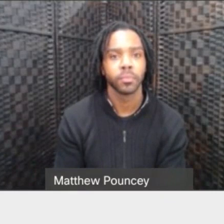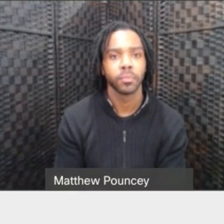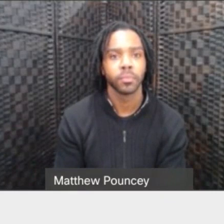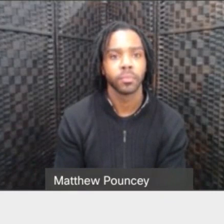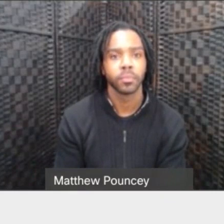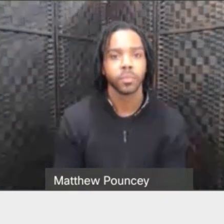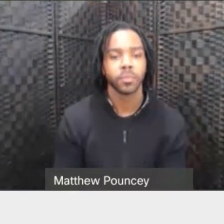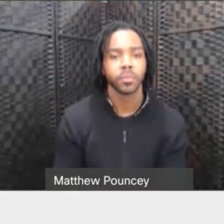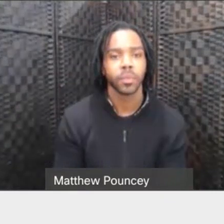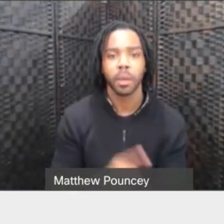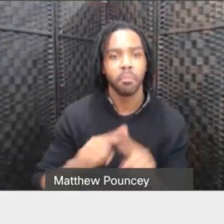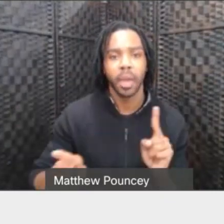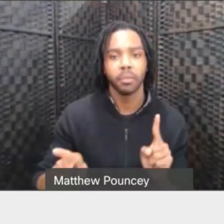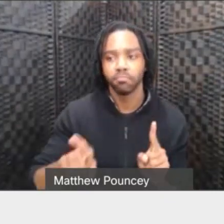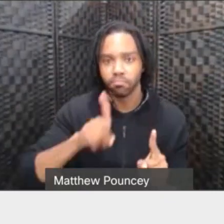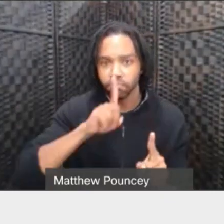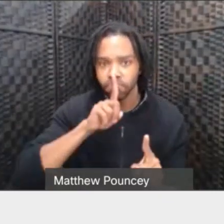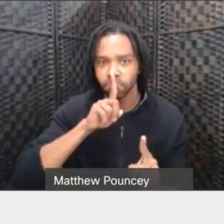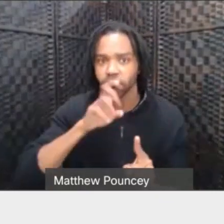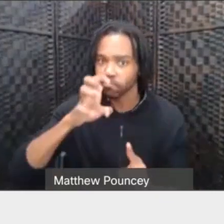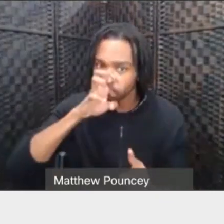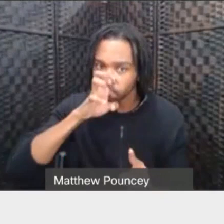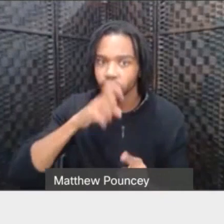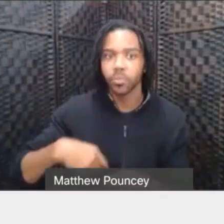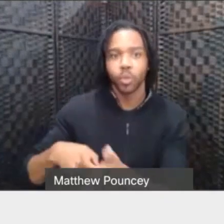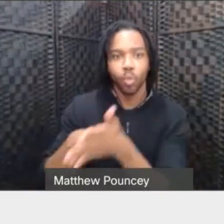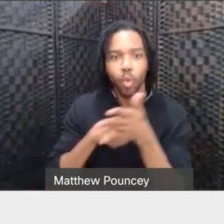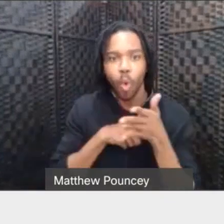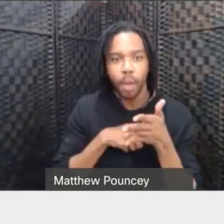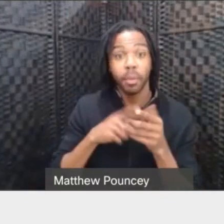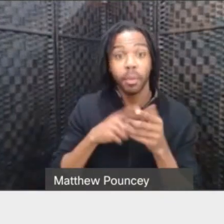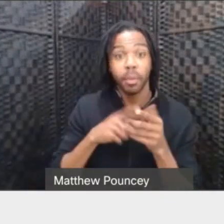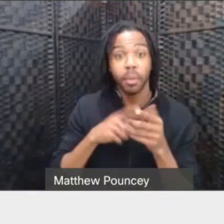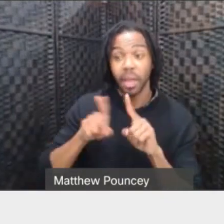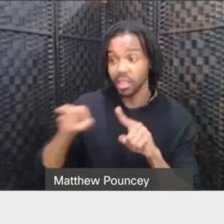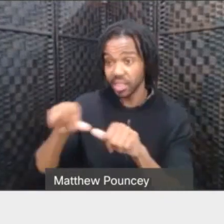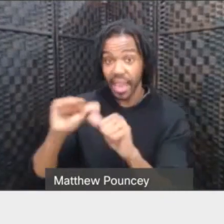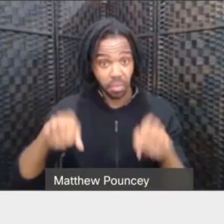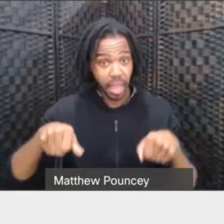do the testing, but an individual agency can determine that they choose to.